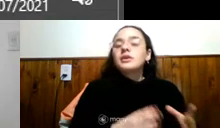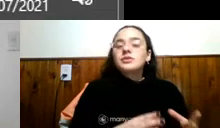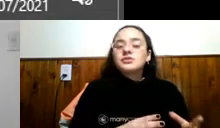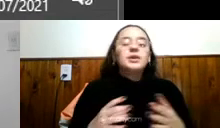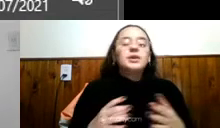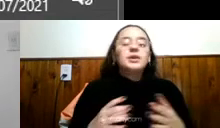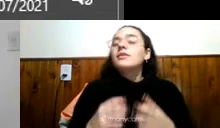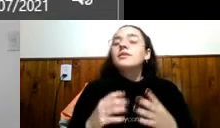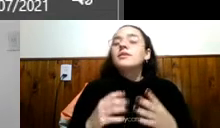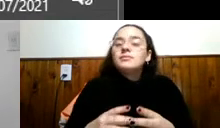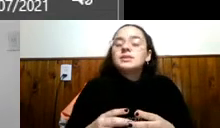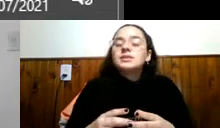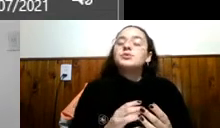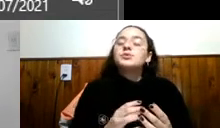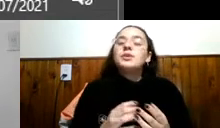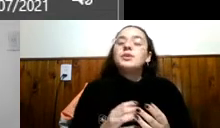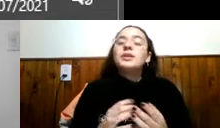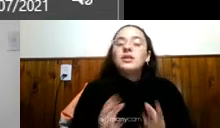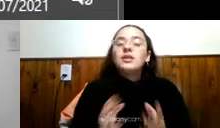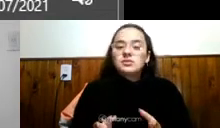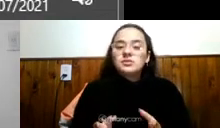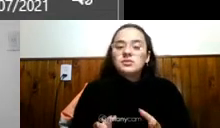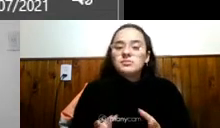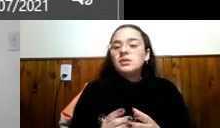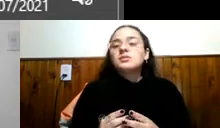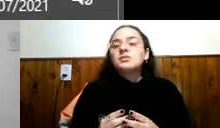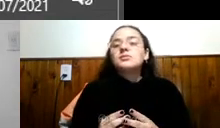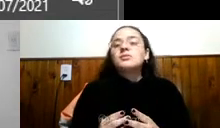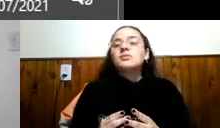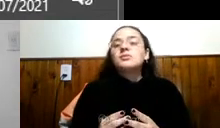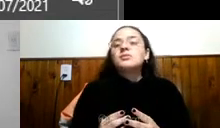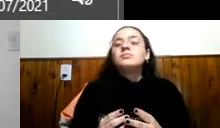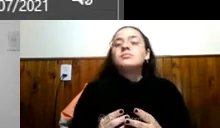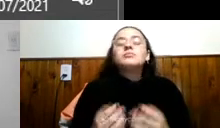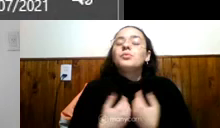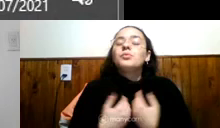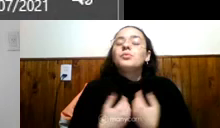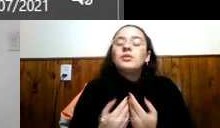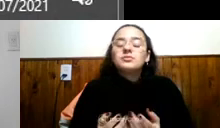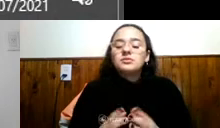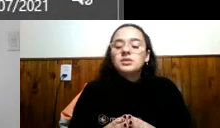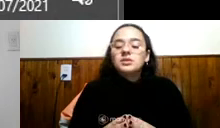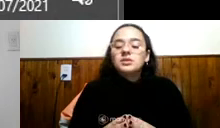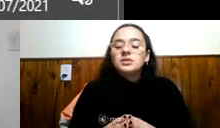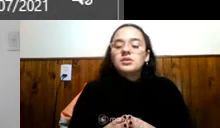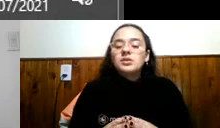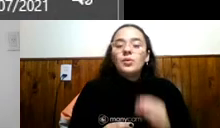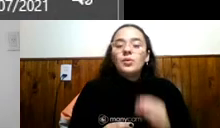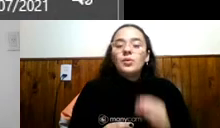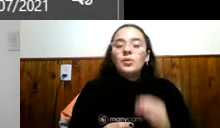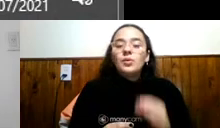another elements, I have to learn a lot because we don't